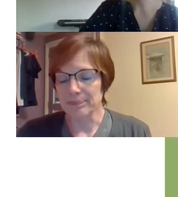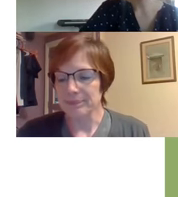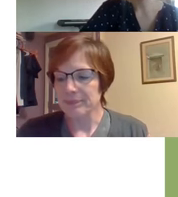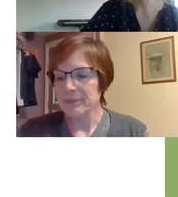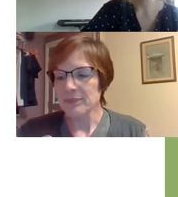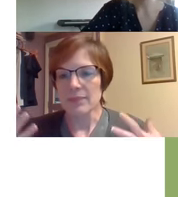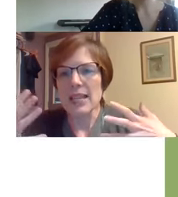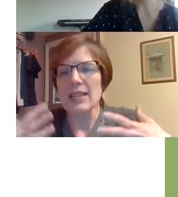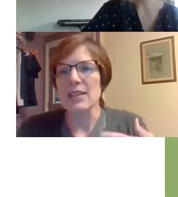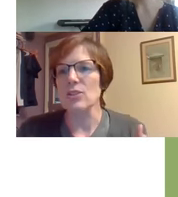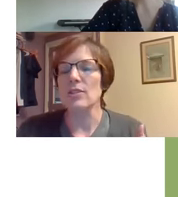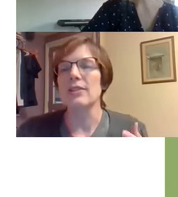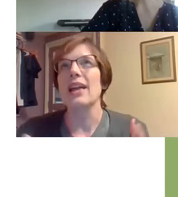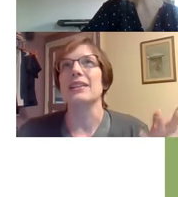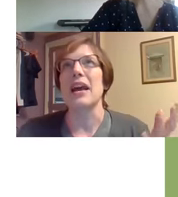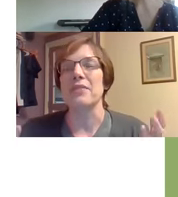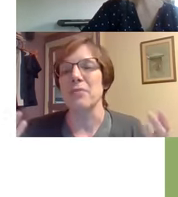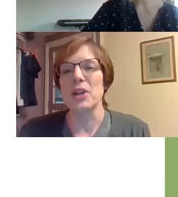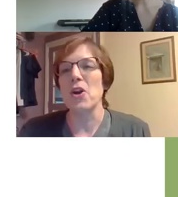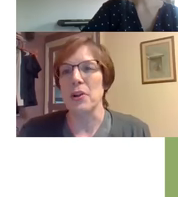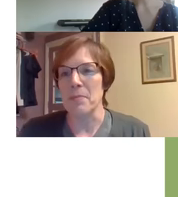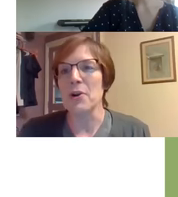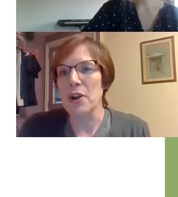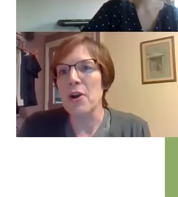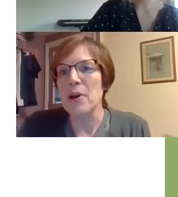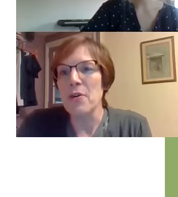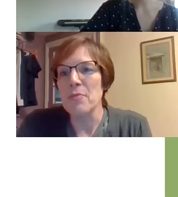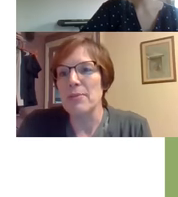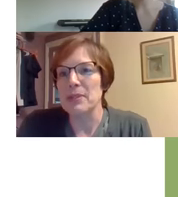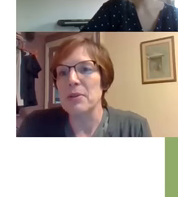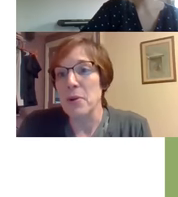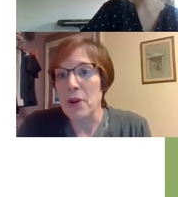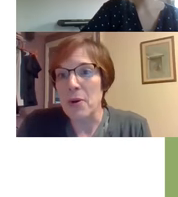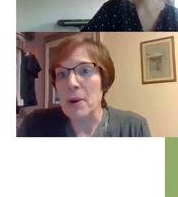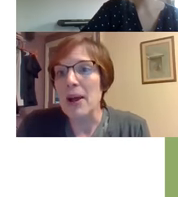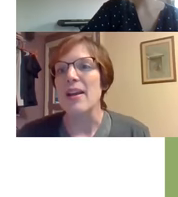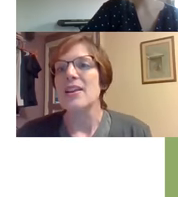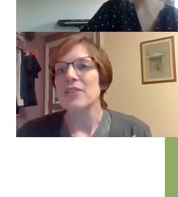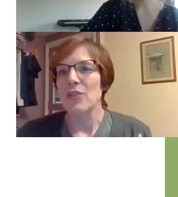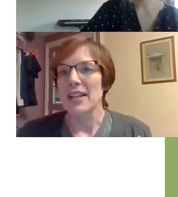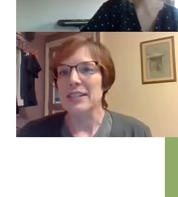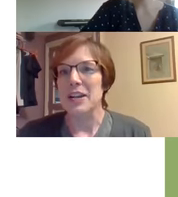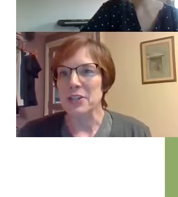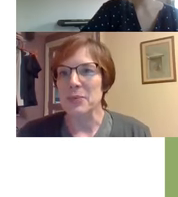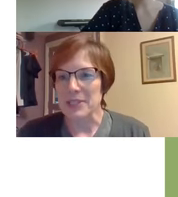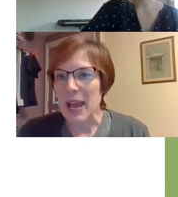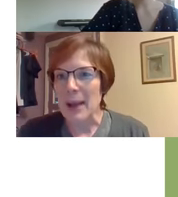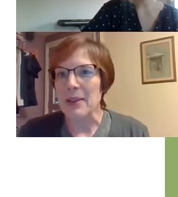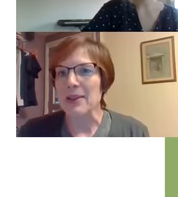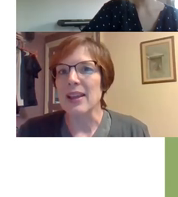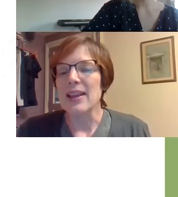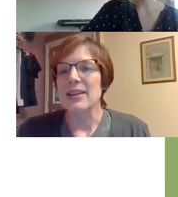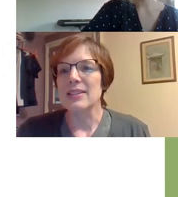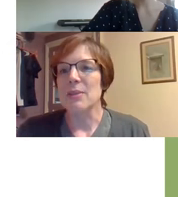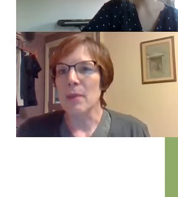eaten, it gets like that, we call it a milk coma, or the baby's in a milk coma. So that's actually what's